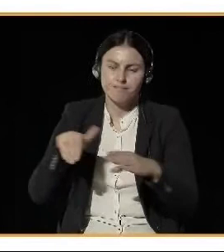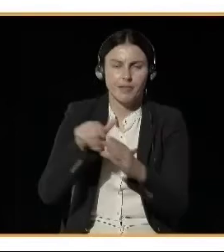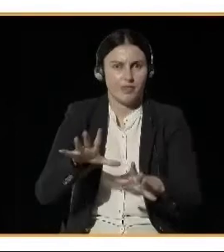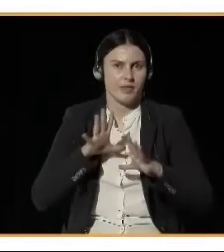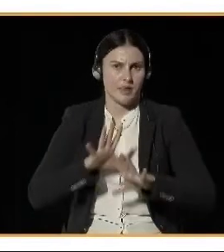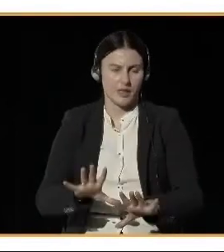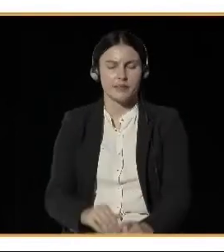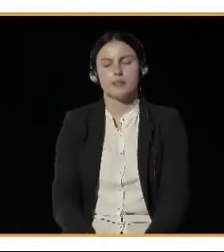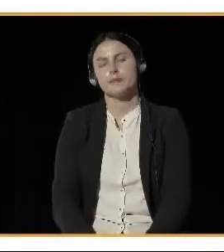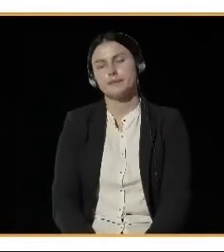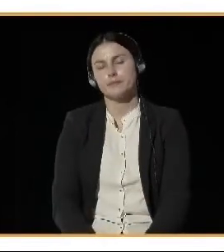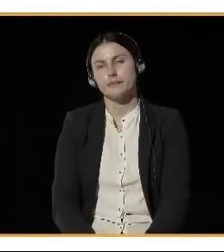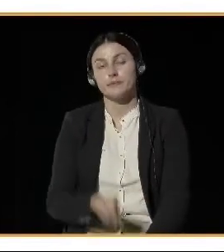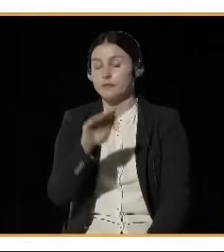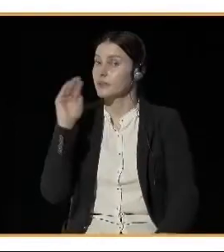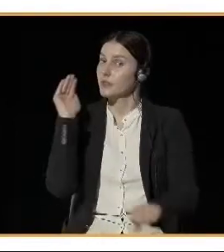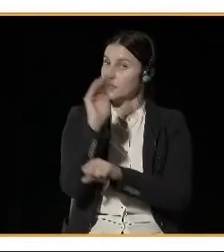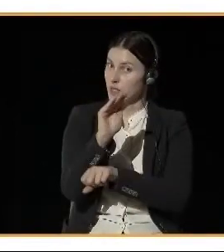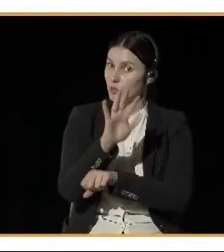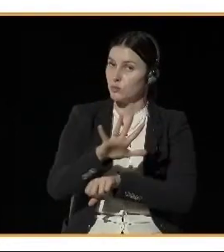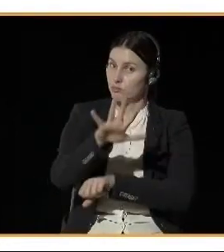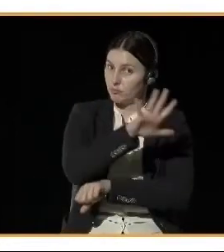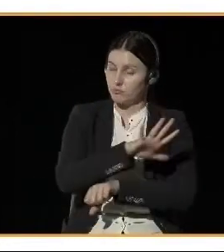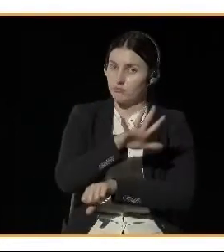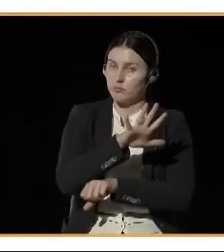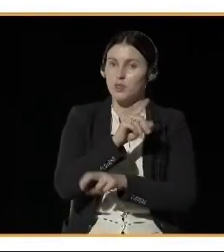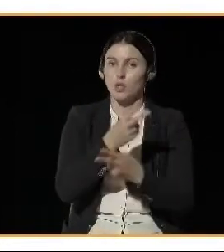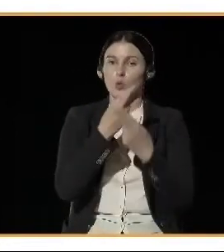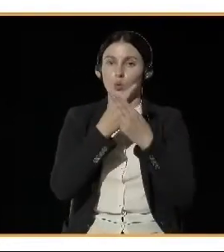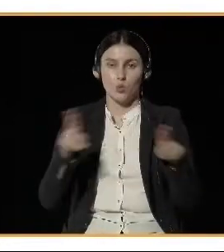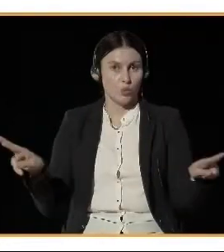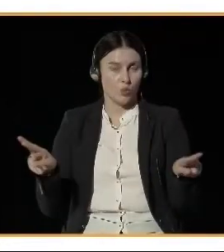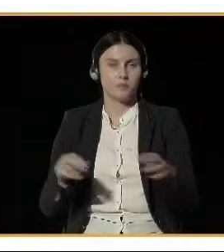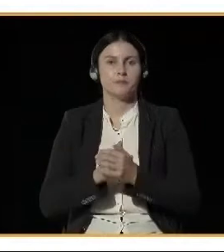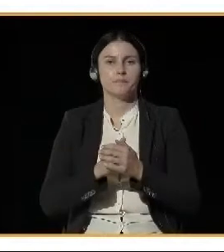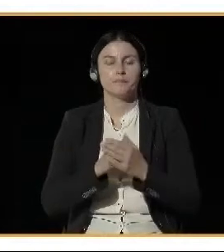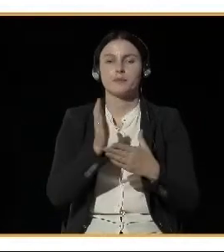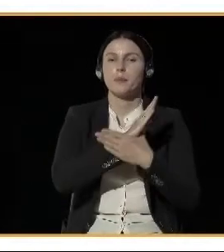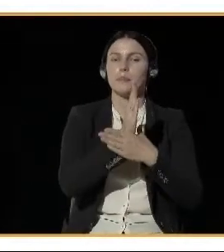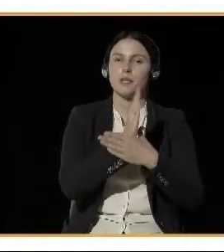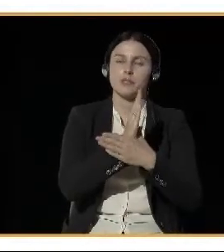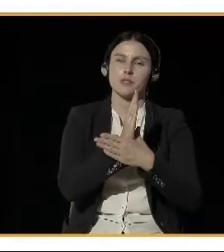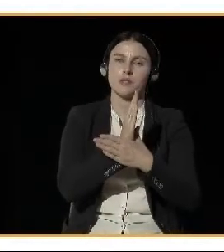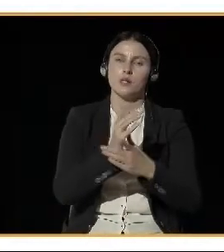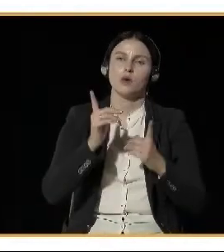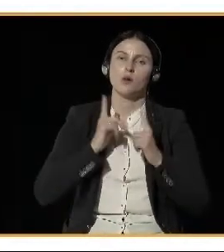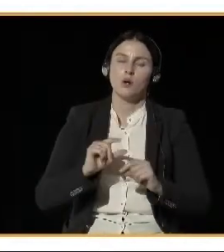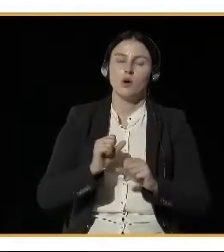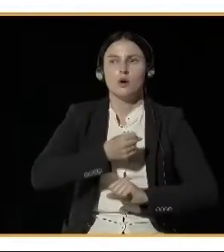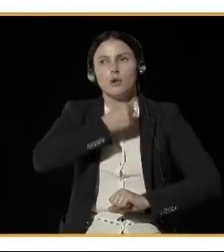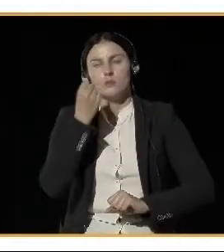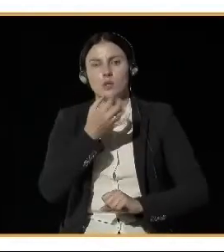West, the ratio, the difference between the seniors and young voluntary actions is,